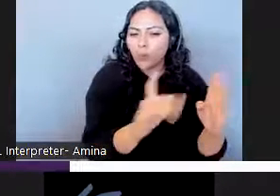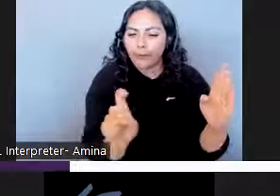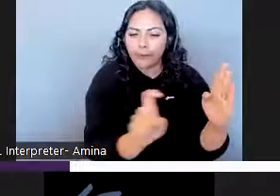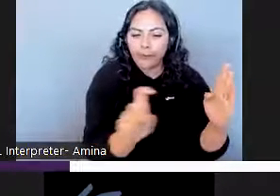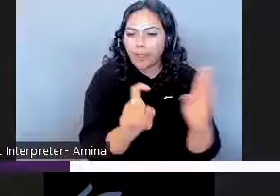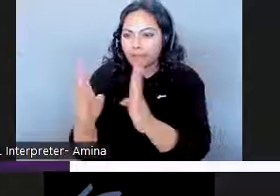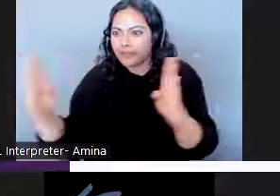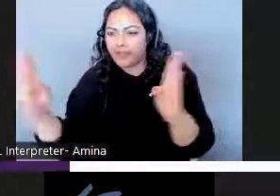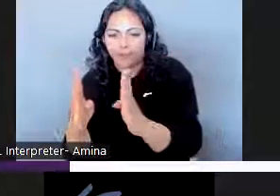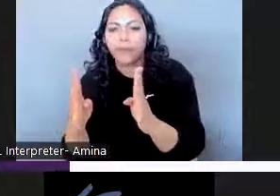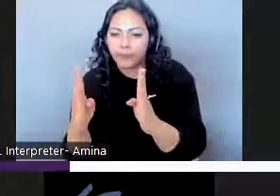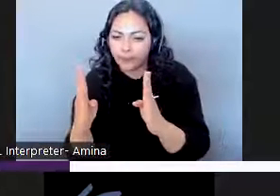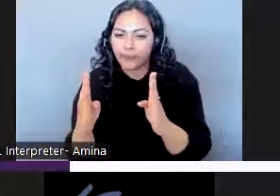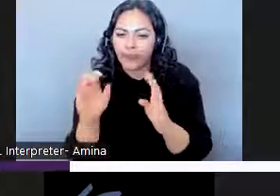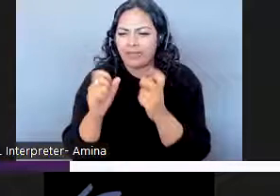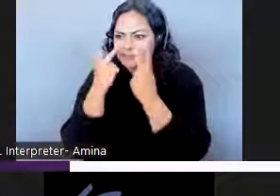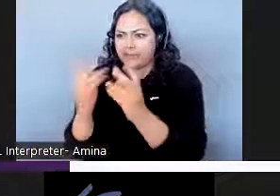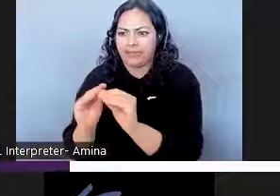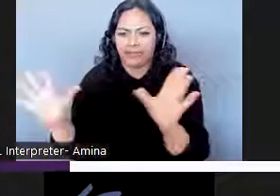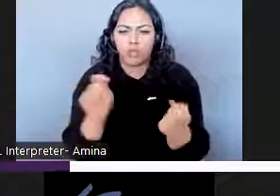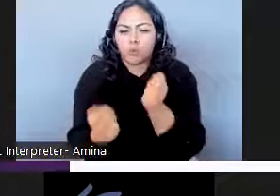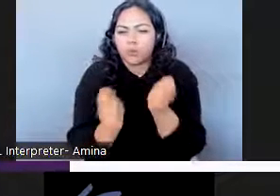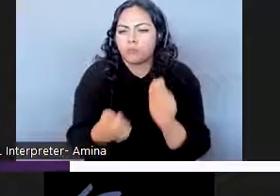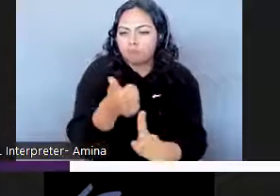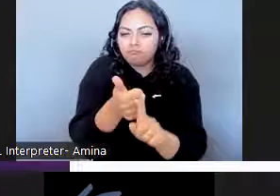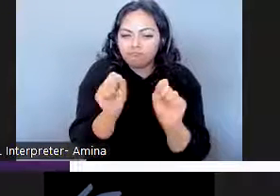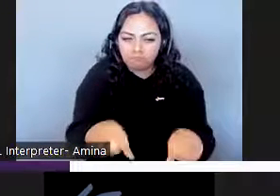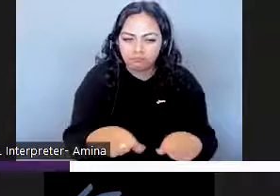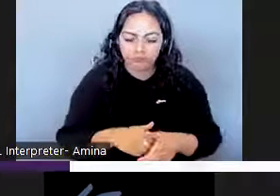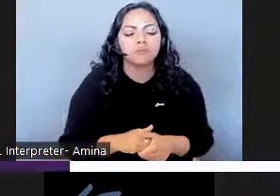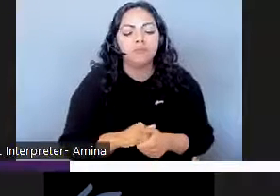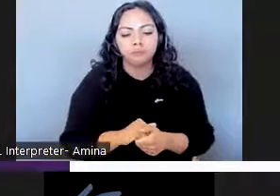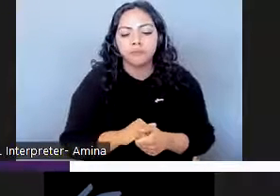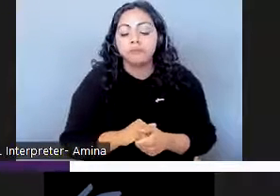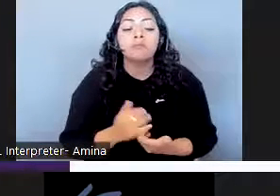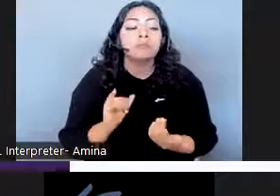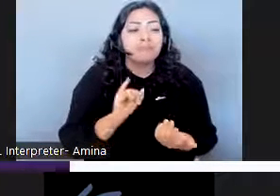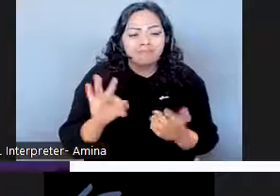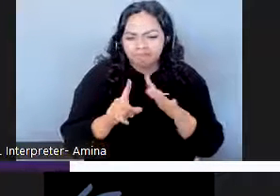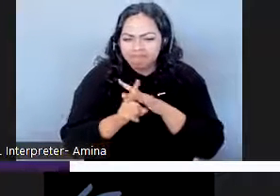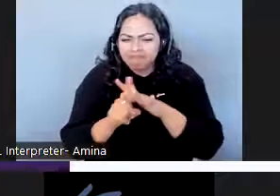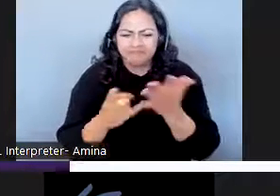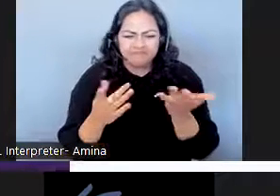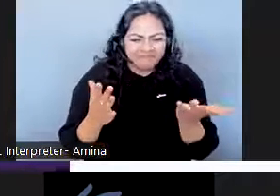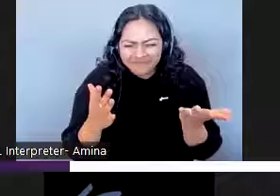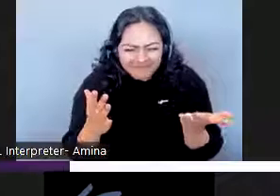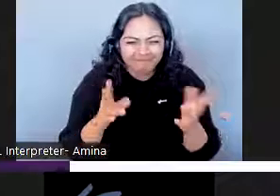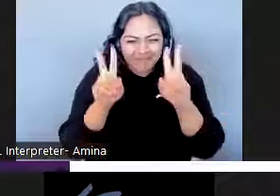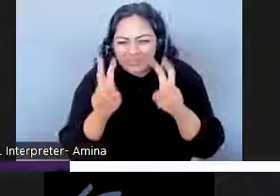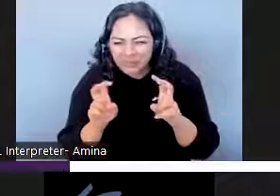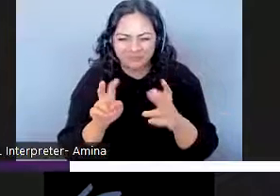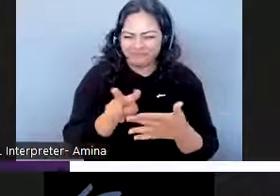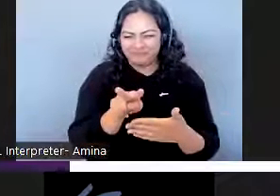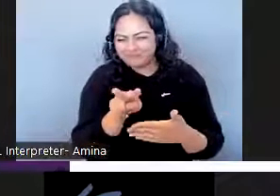clearly. If you have any other issues in terms of format, there is a little grid at the top of your screen on the